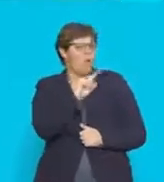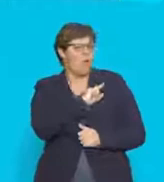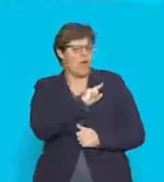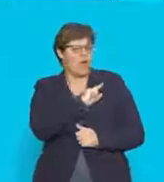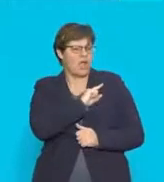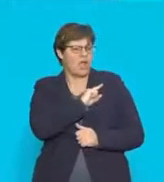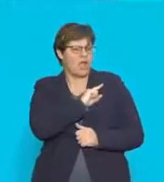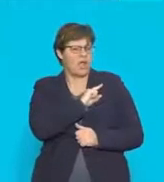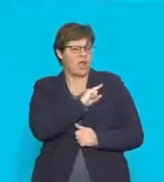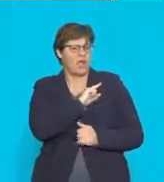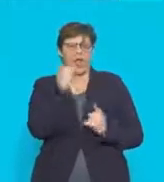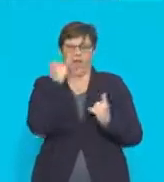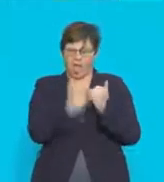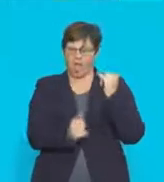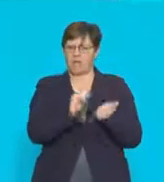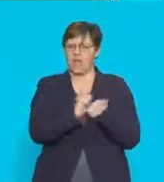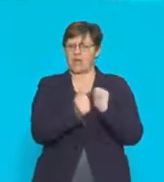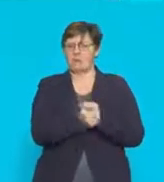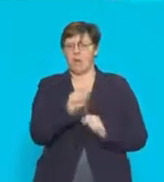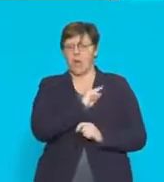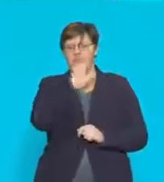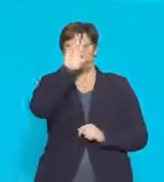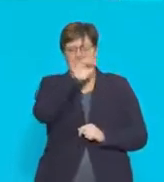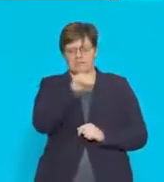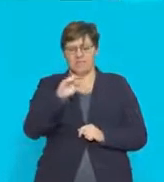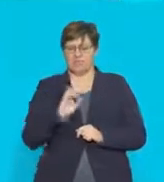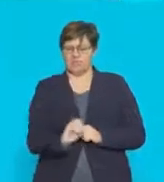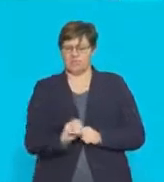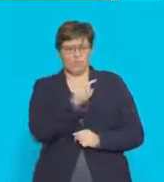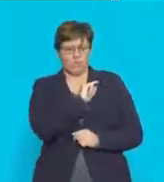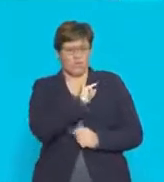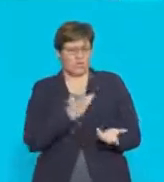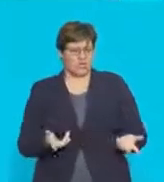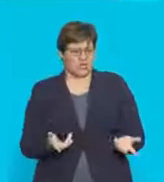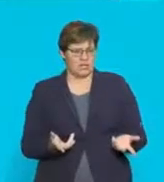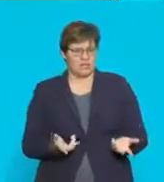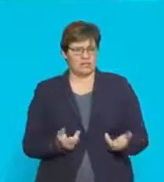do we get an error when we are trying to divide by